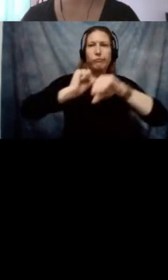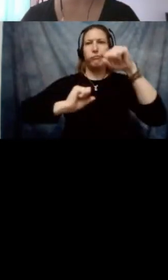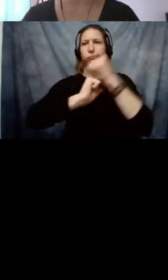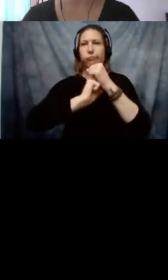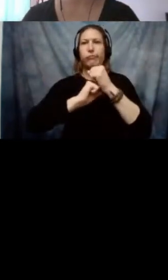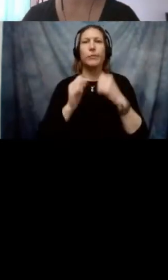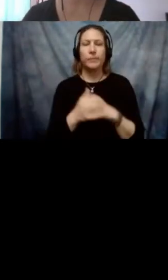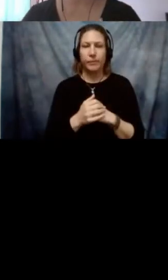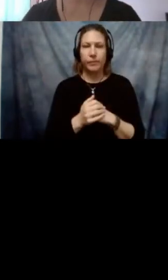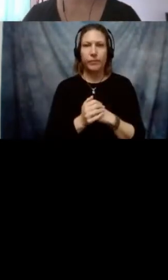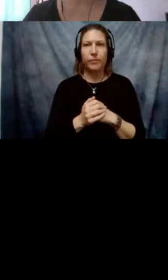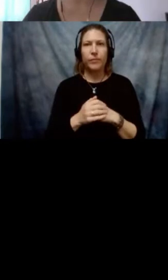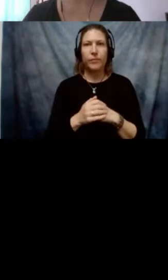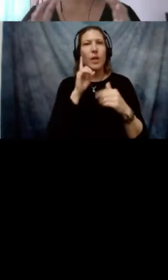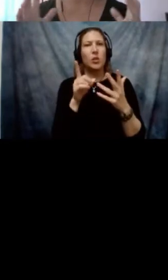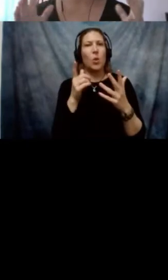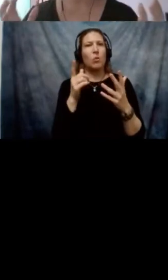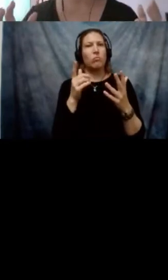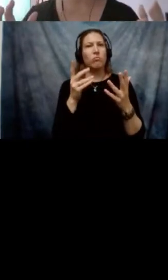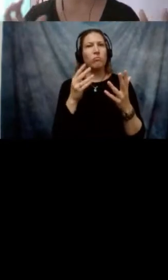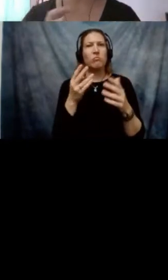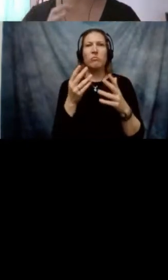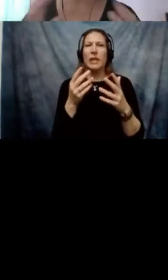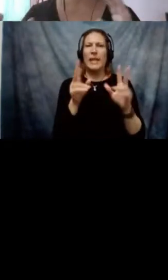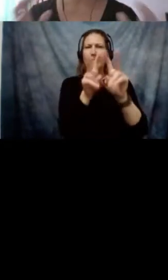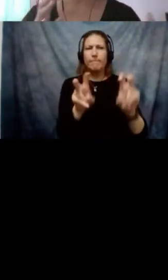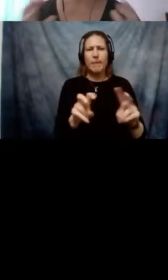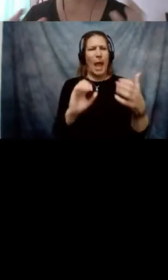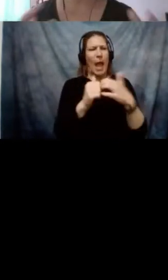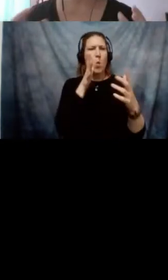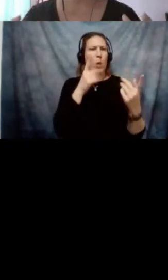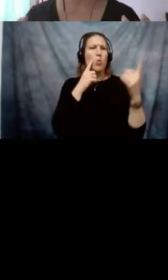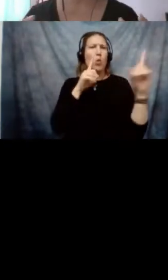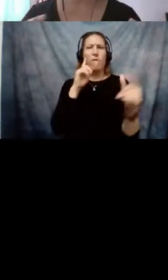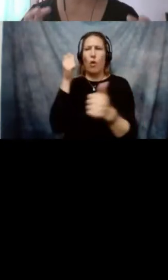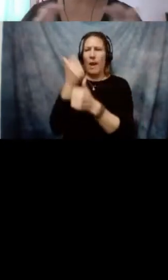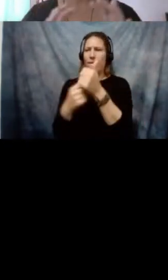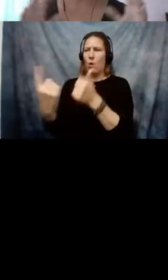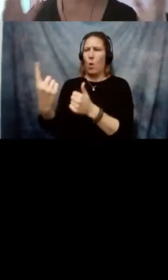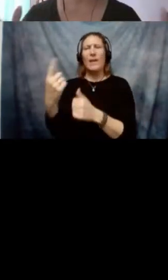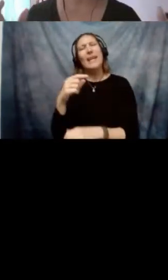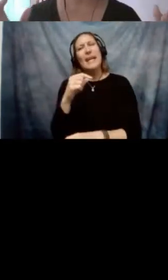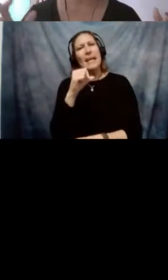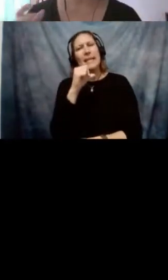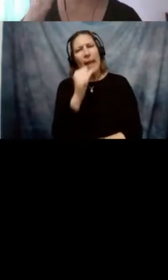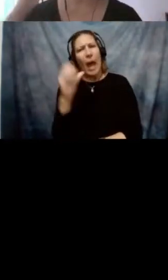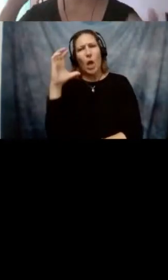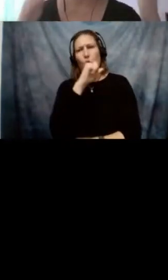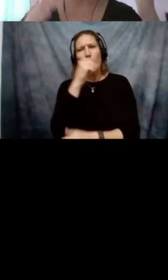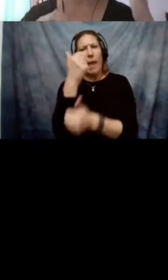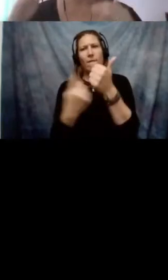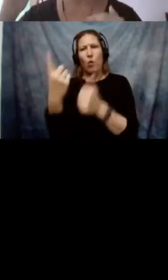assessments that work for everyone. It's not a single one-size-fits-all, but it tries to make accommodations for the